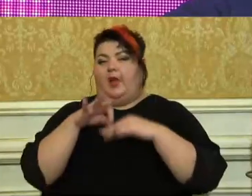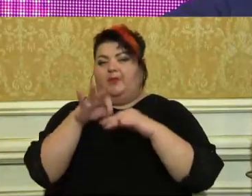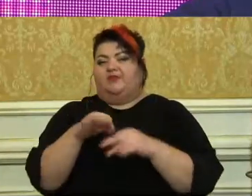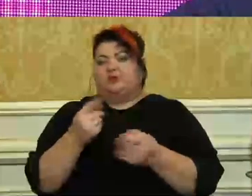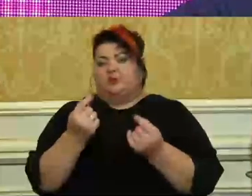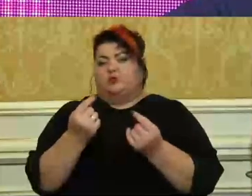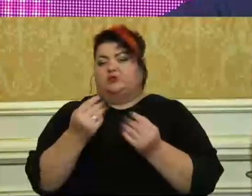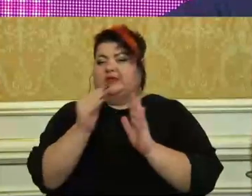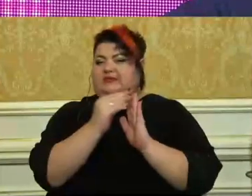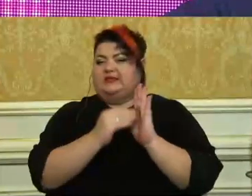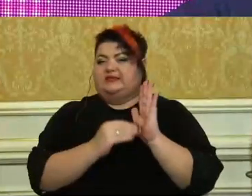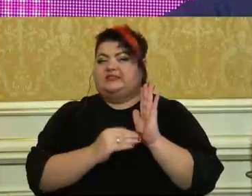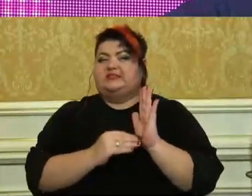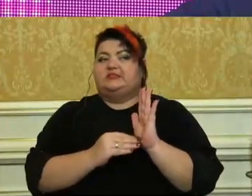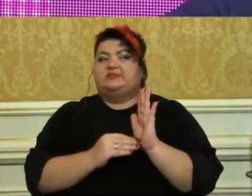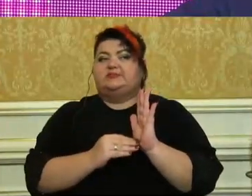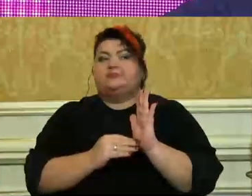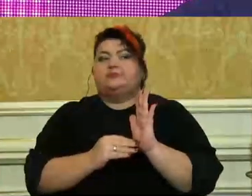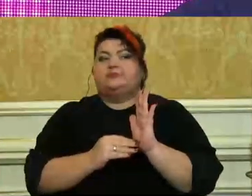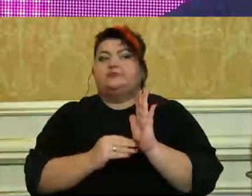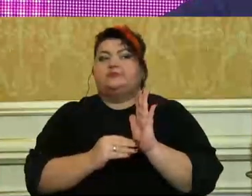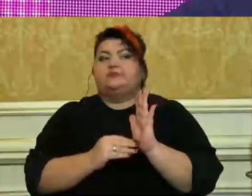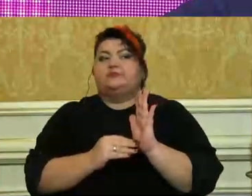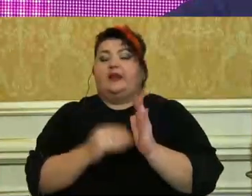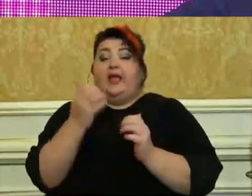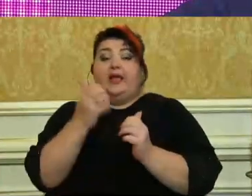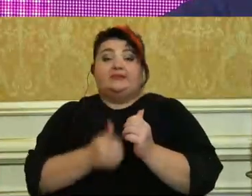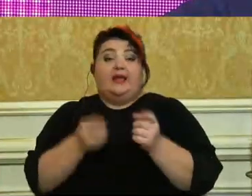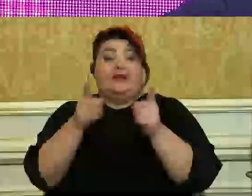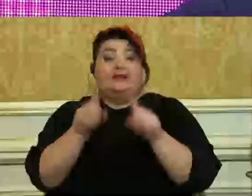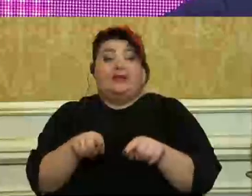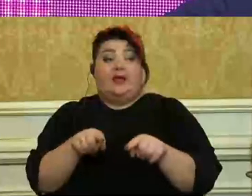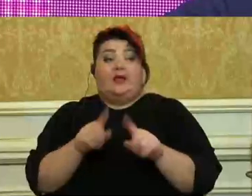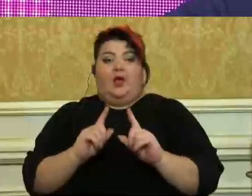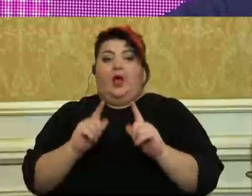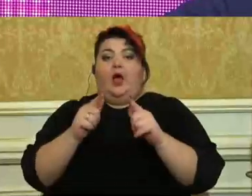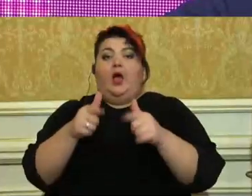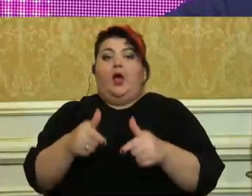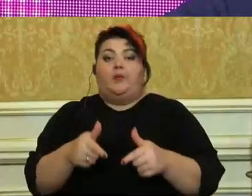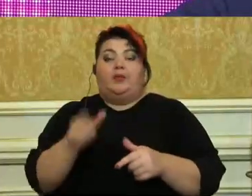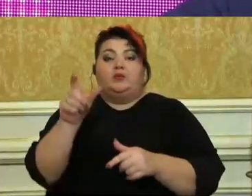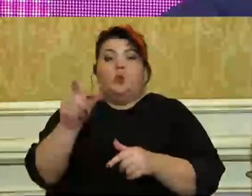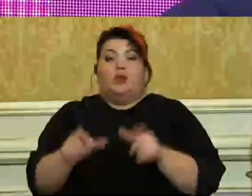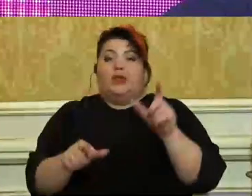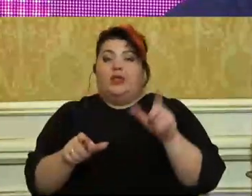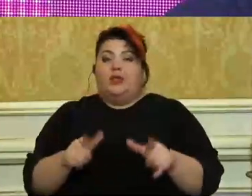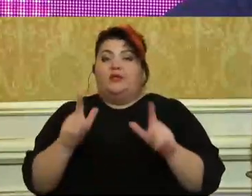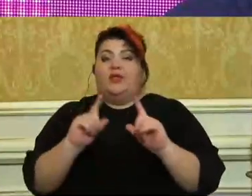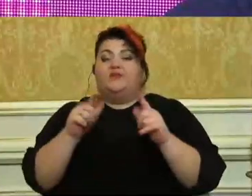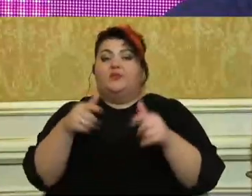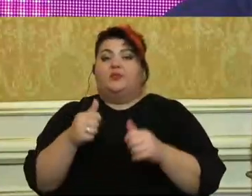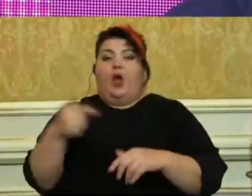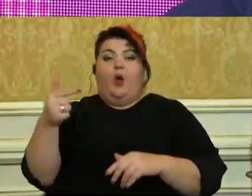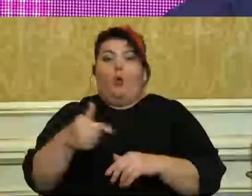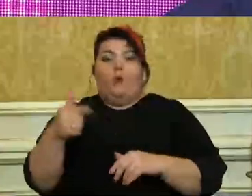I would like to give you more statistics information. Among them, all that graduates, those who